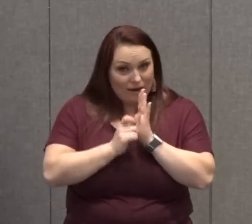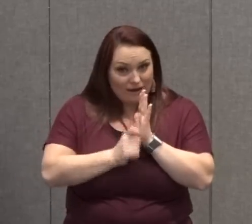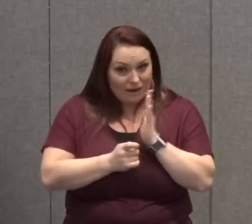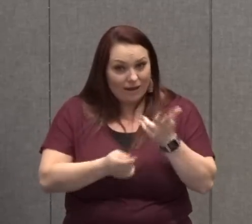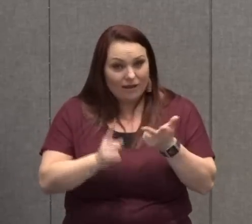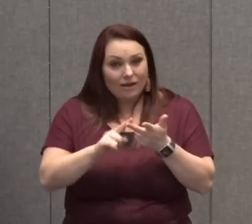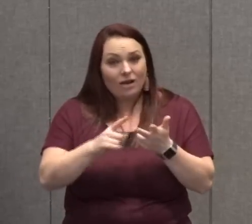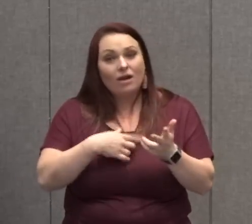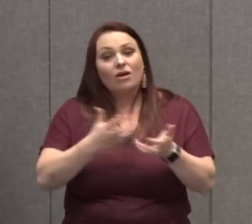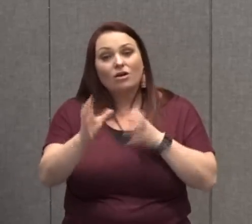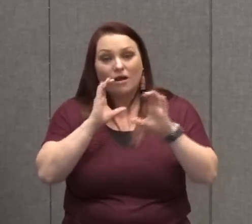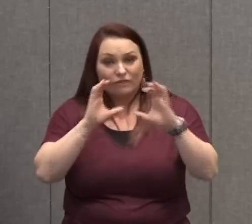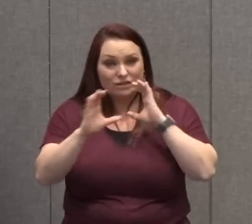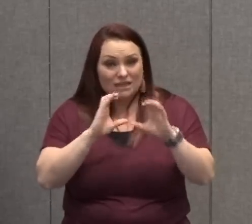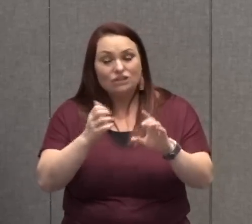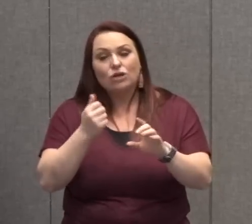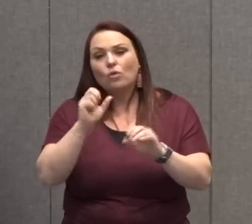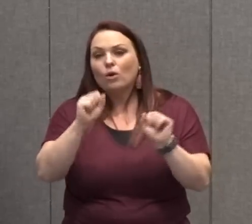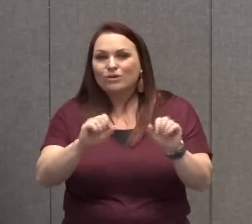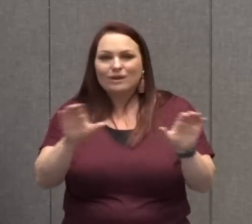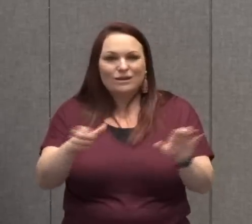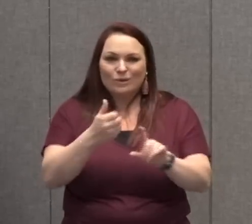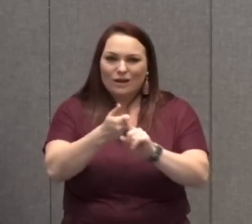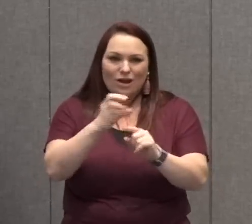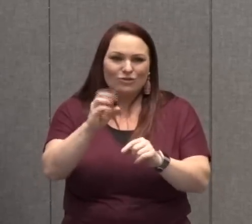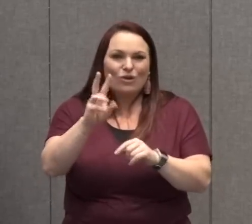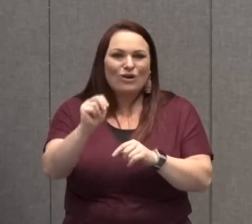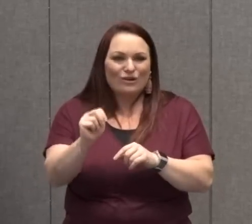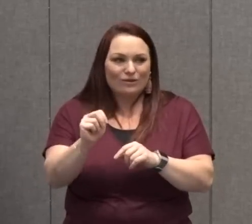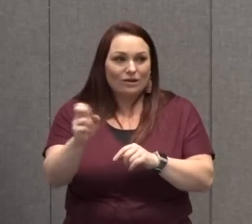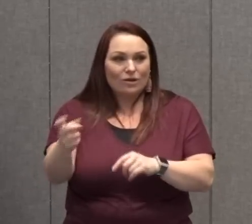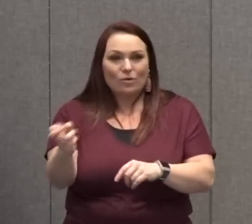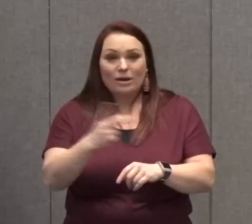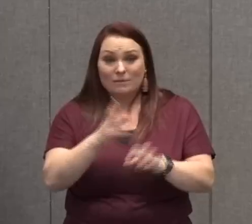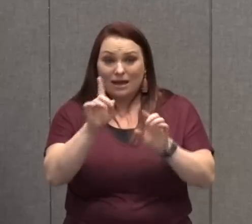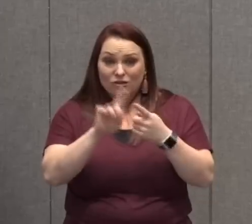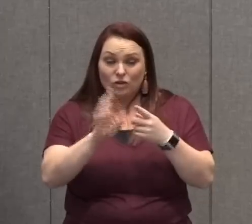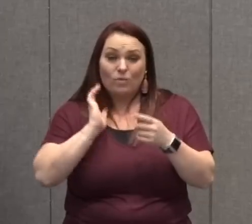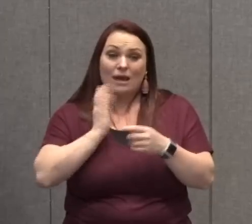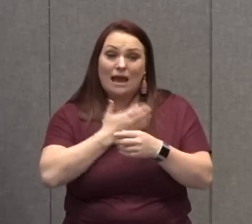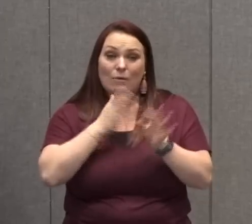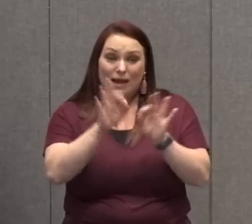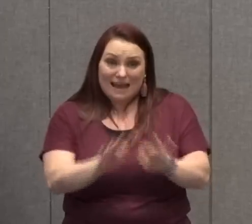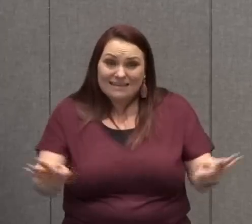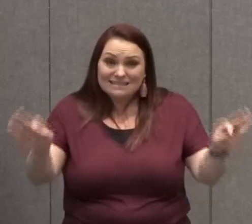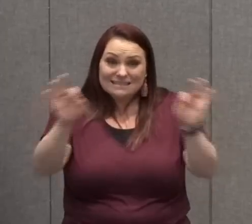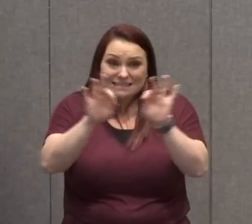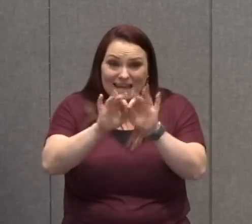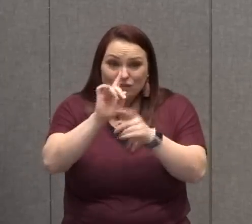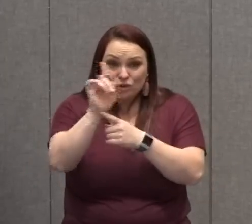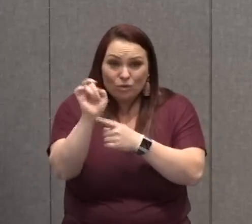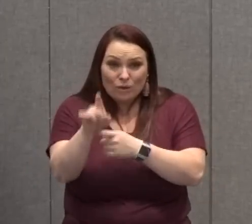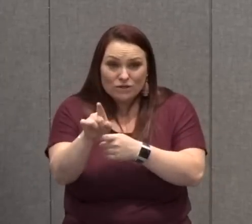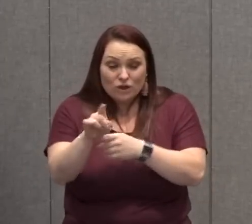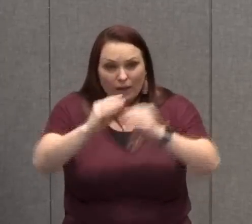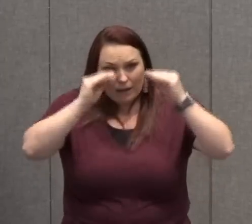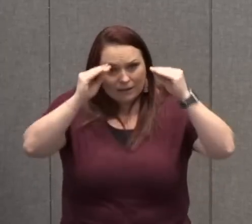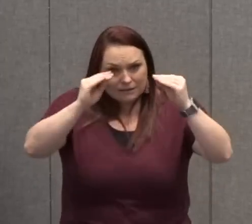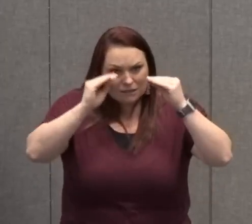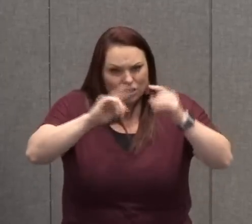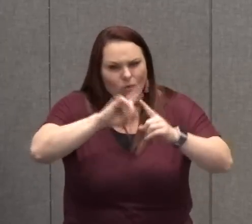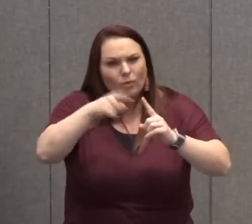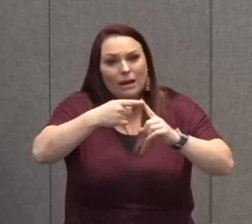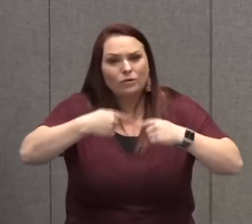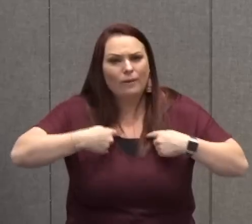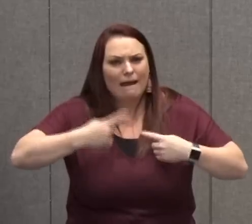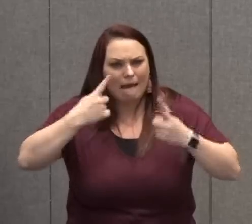or it could be something to do on your own and you're kind of going back to our central question you're teaching them something like when do I cry